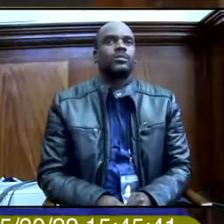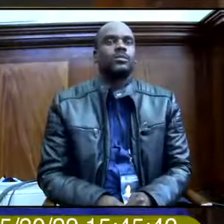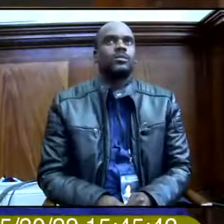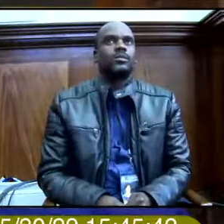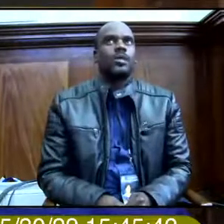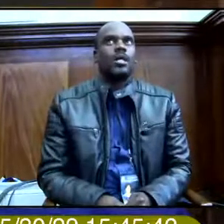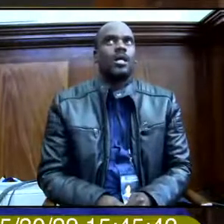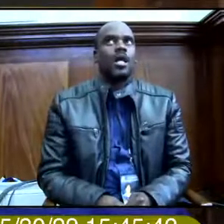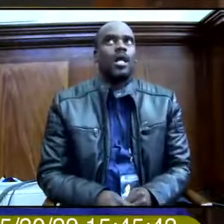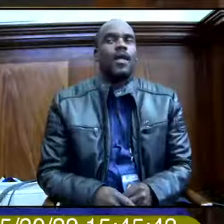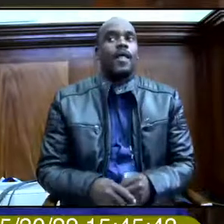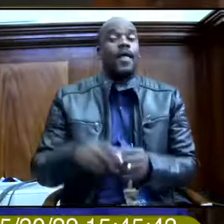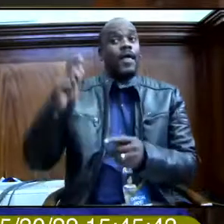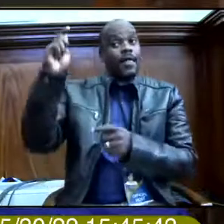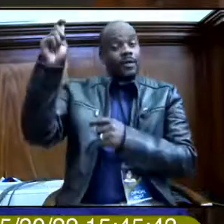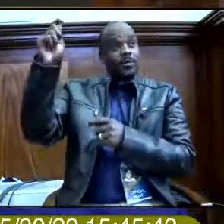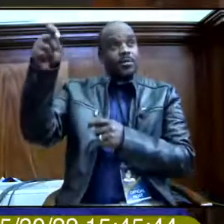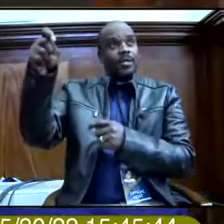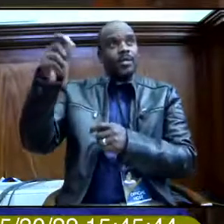honorable speaker